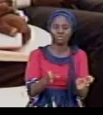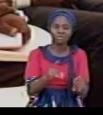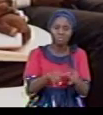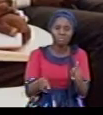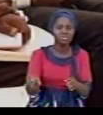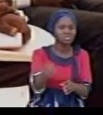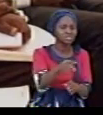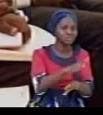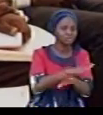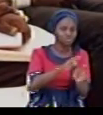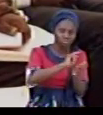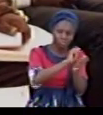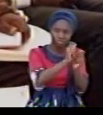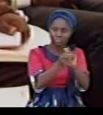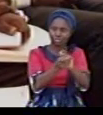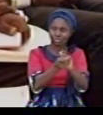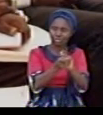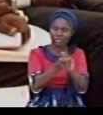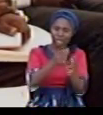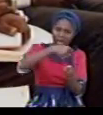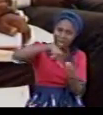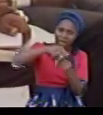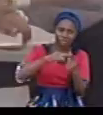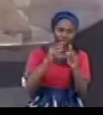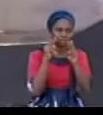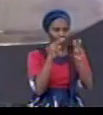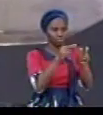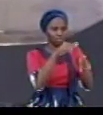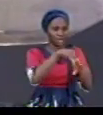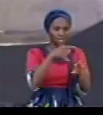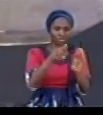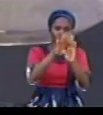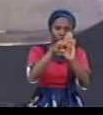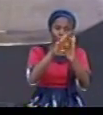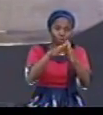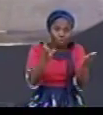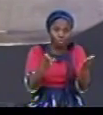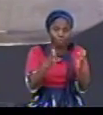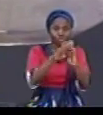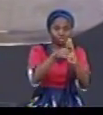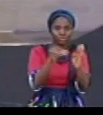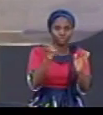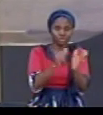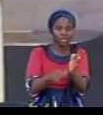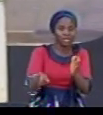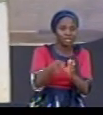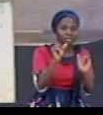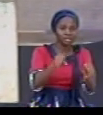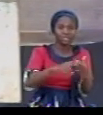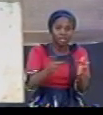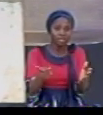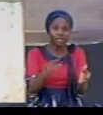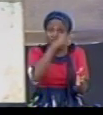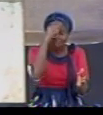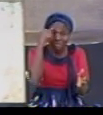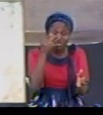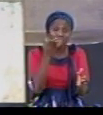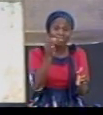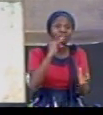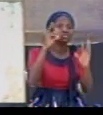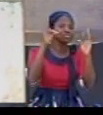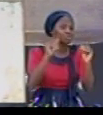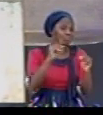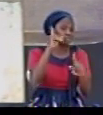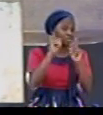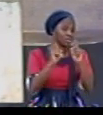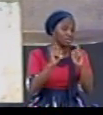to look at the open door so they can escape, because there is no temptation, there's no